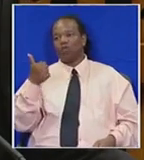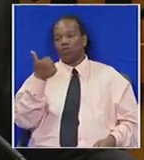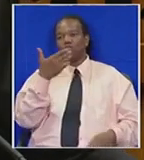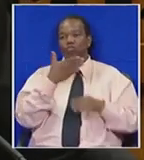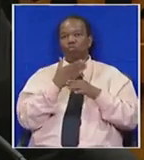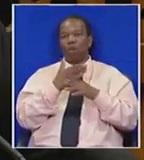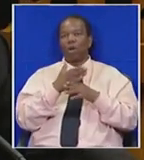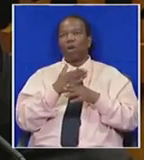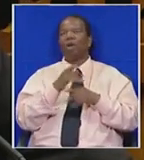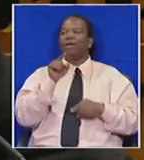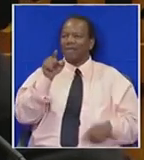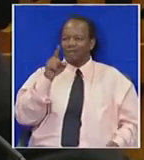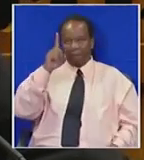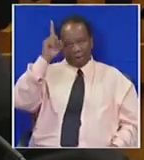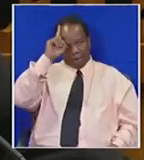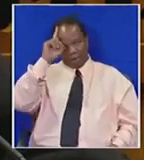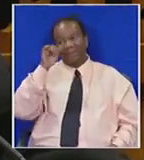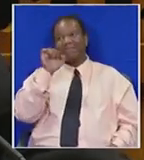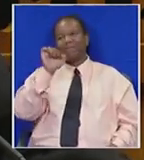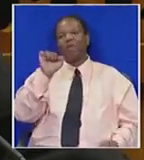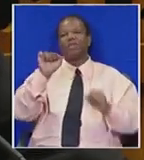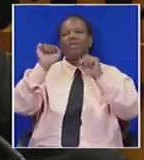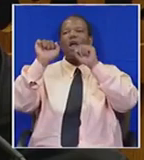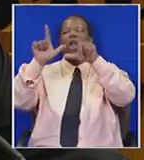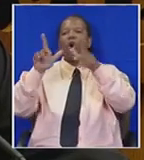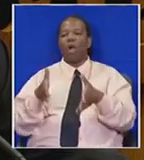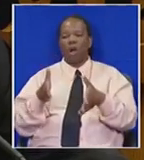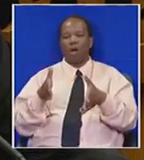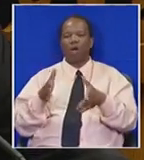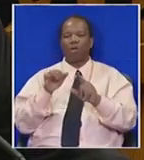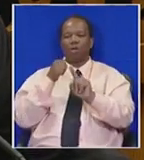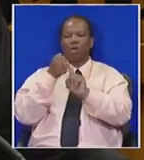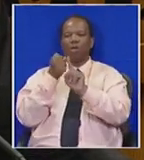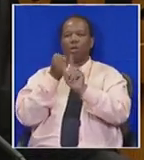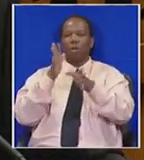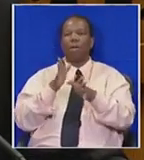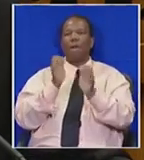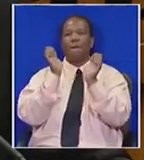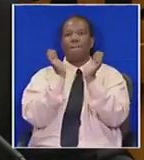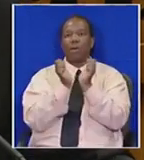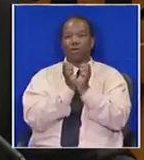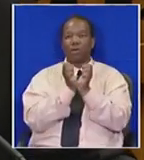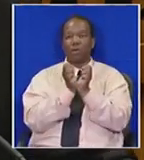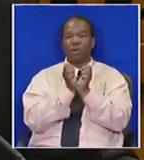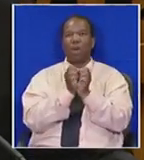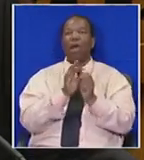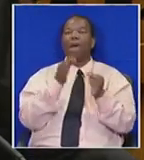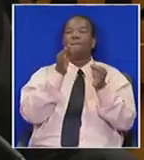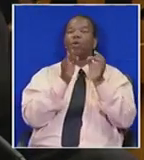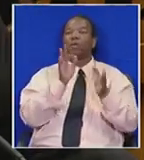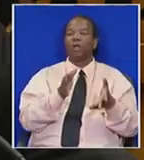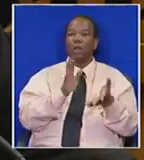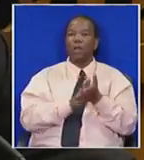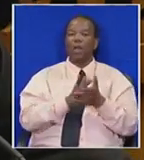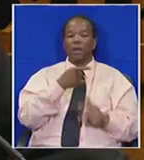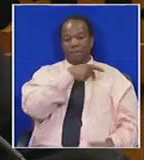Mandela. As a lawyer, an activist, a prisoner, a politician, and a